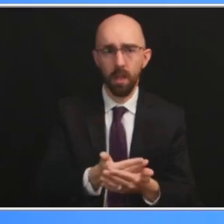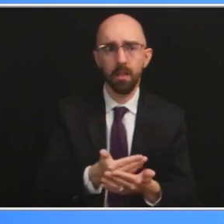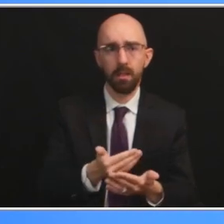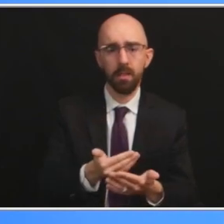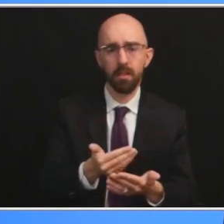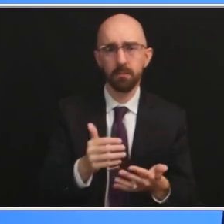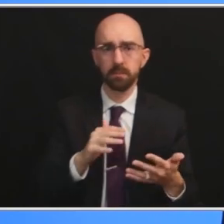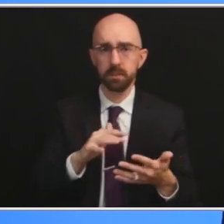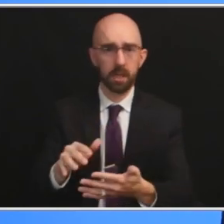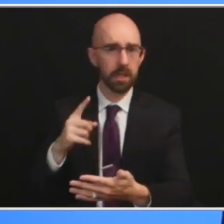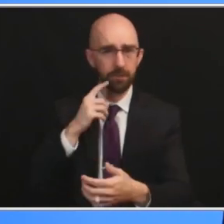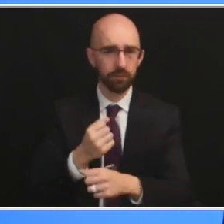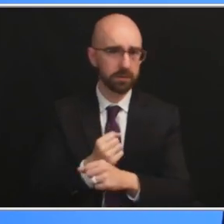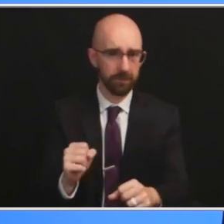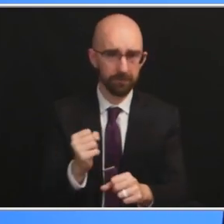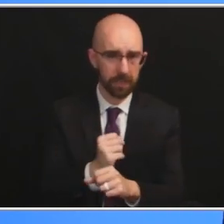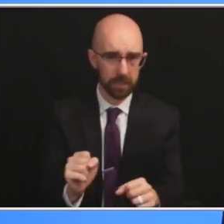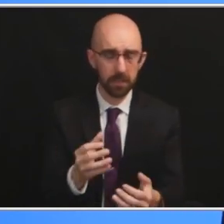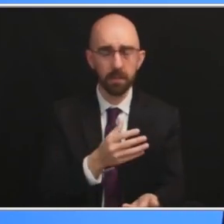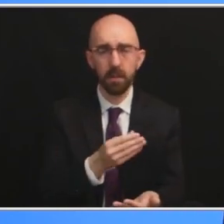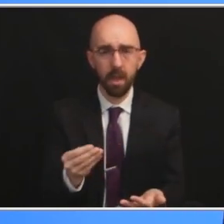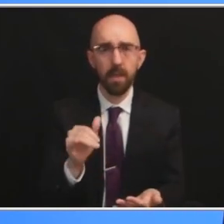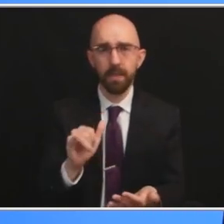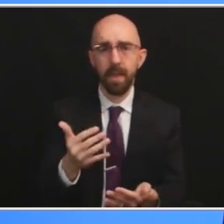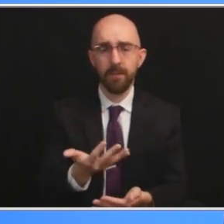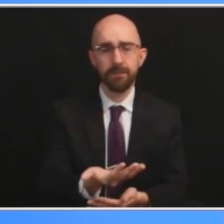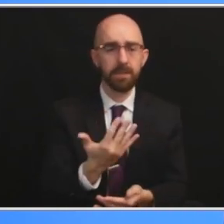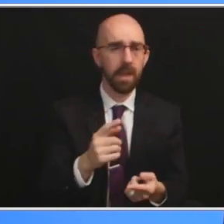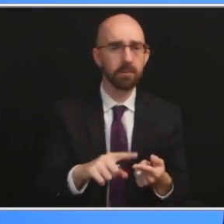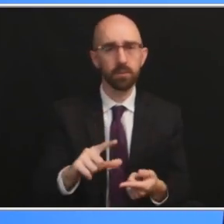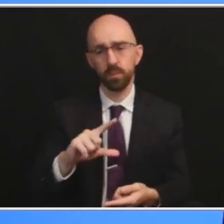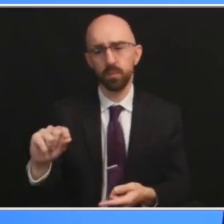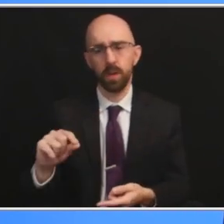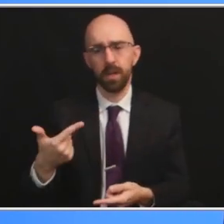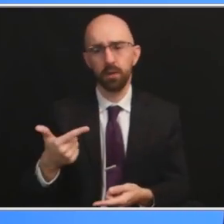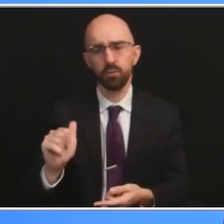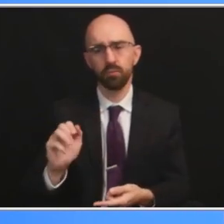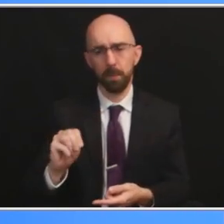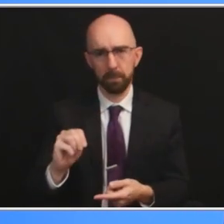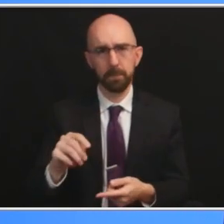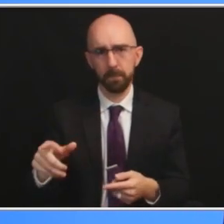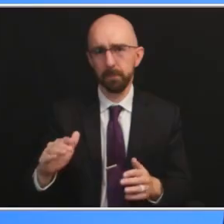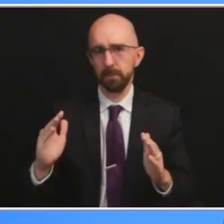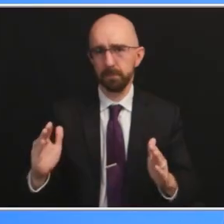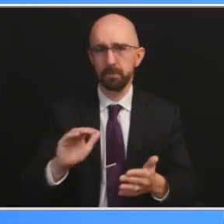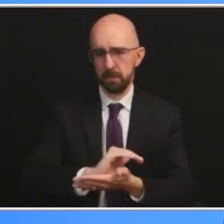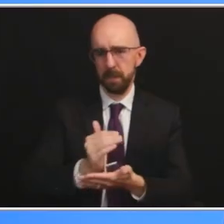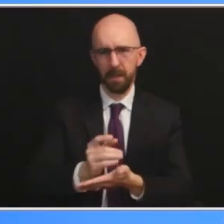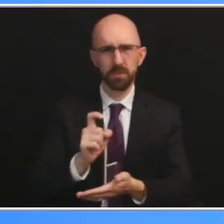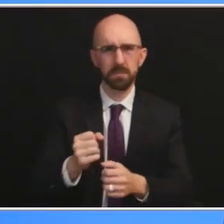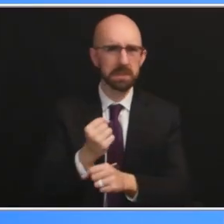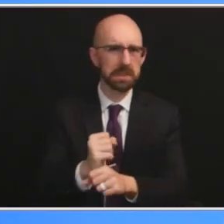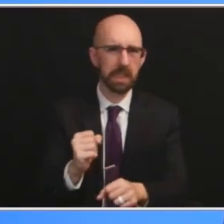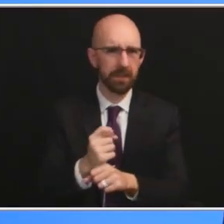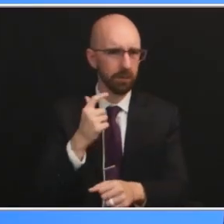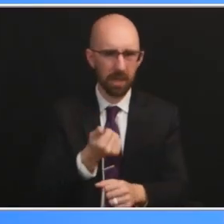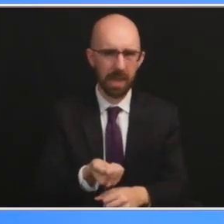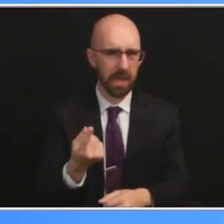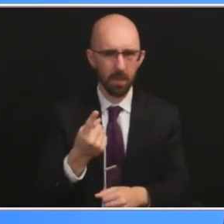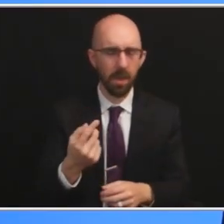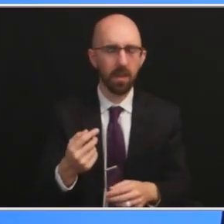for safety, and that 5 to 20 gram dose should be very safe for anybody that is taking it, as long as if they don't